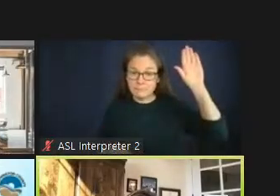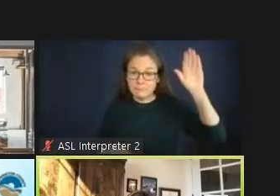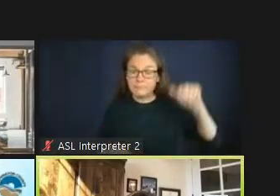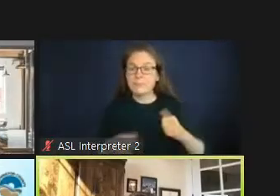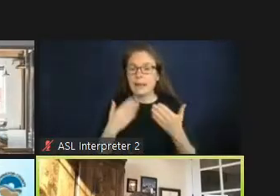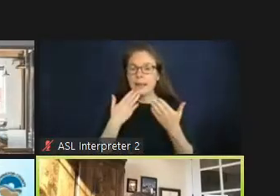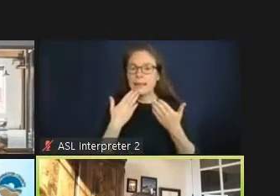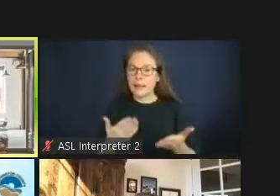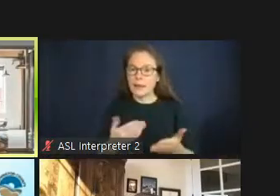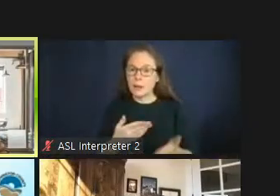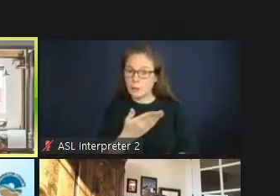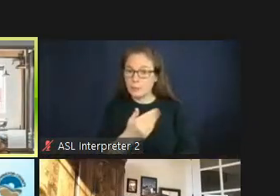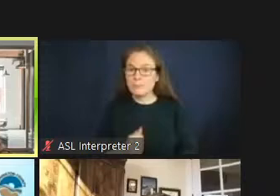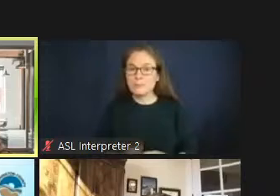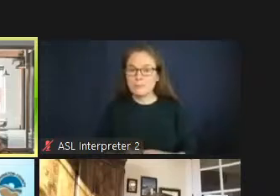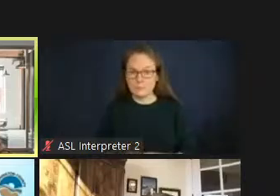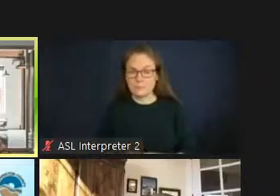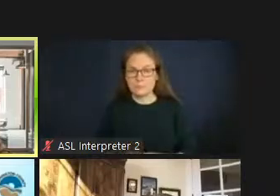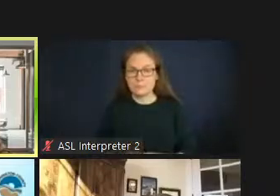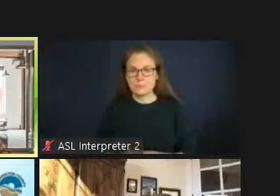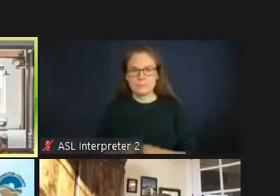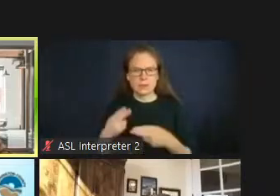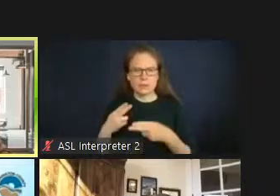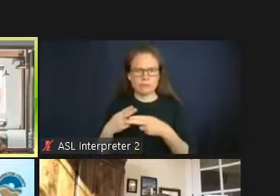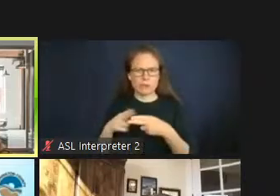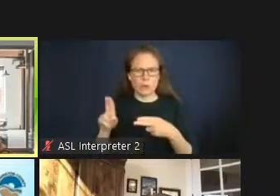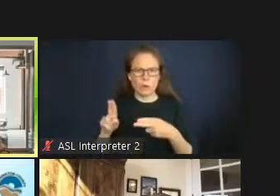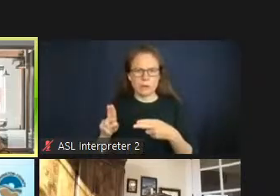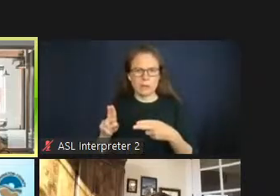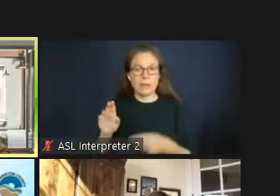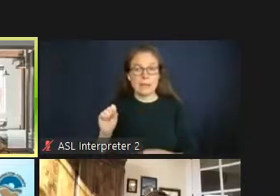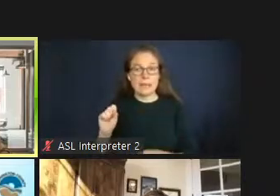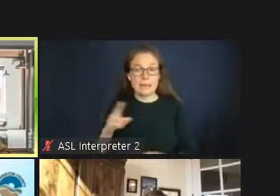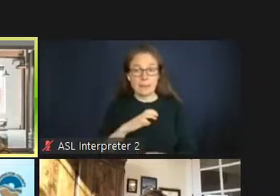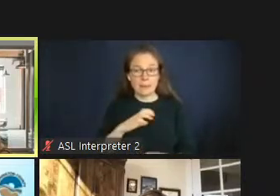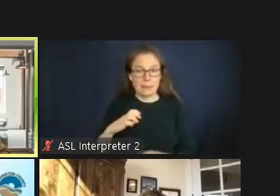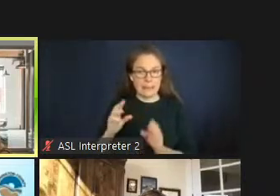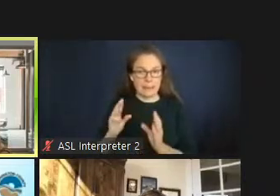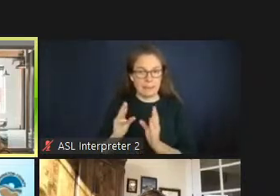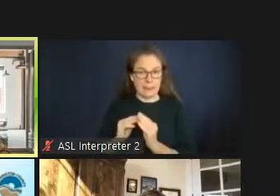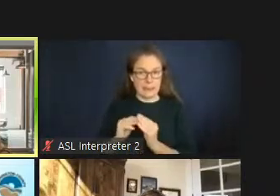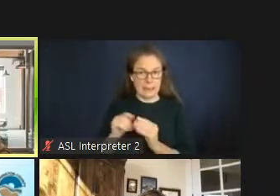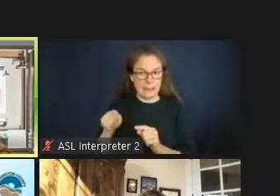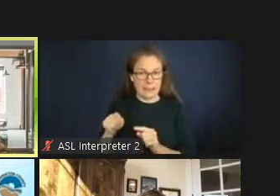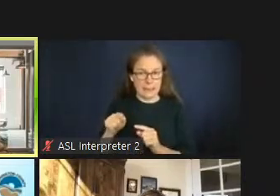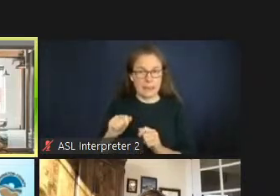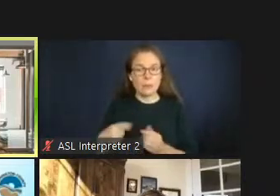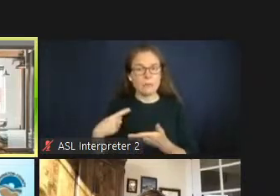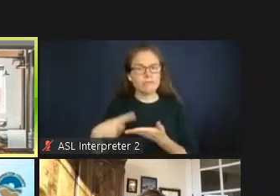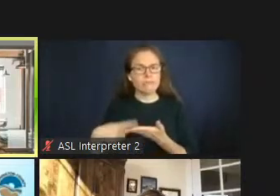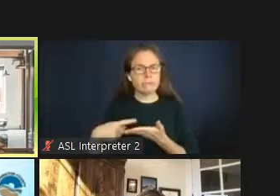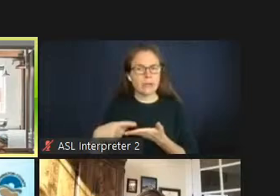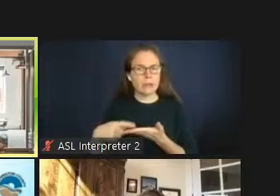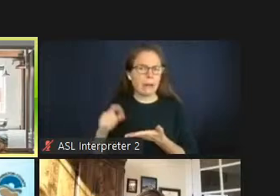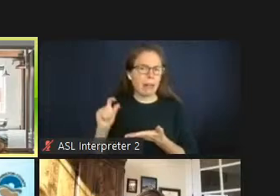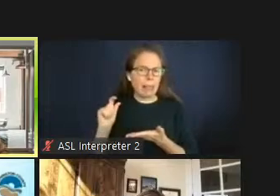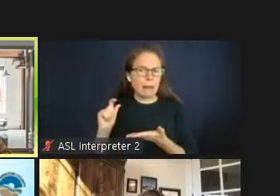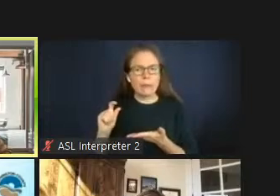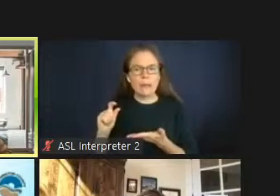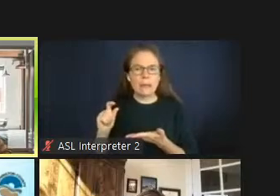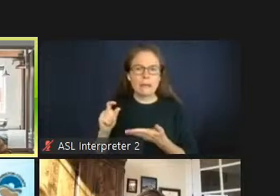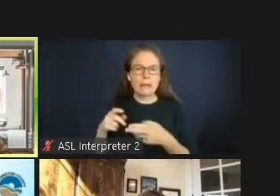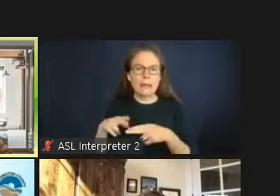Go ahead. Just briefly, at our subcommittee meeting, we talked a little bit about the interim